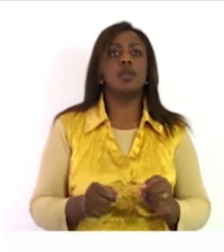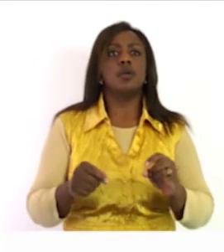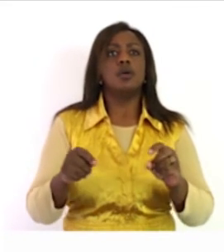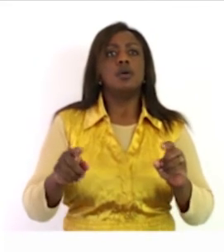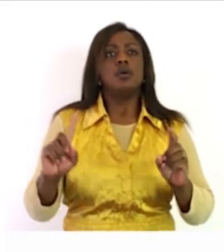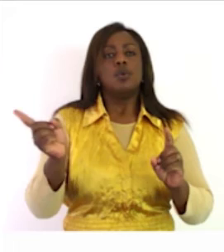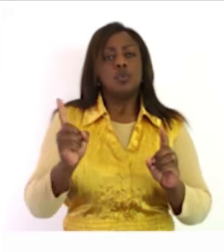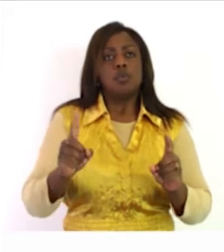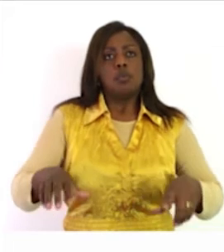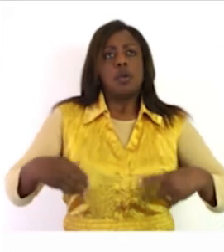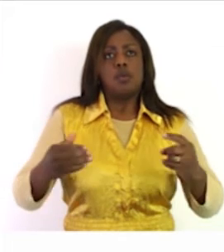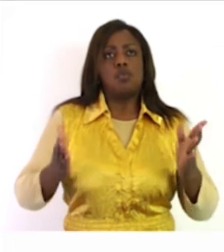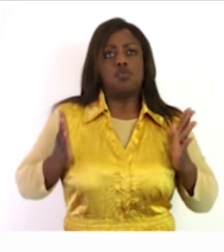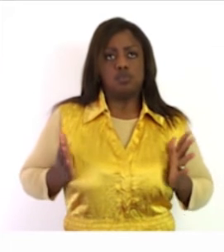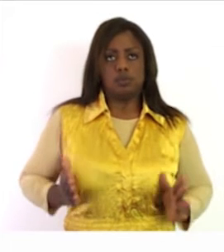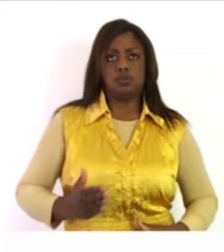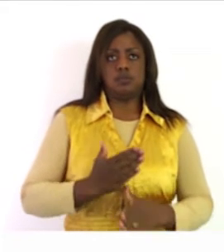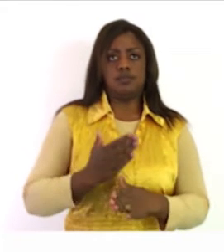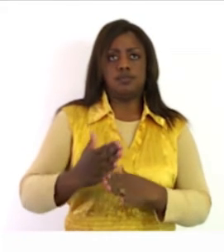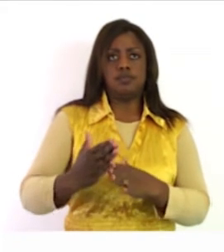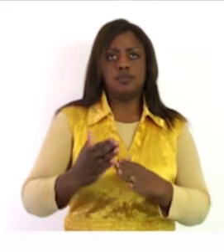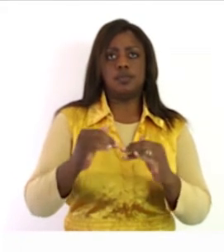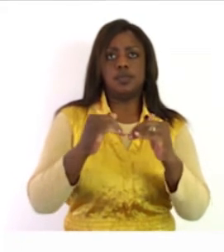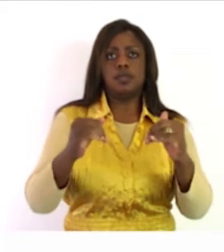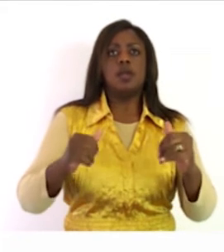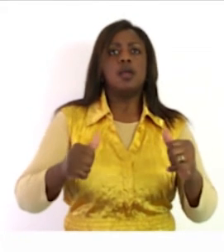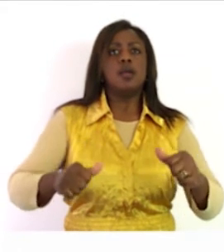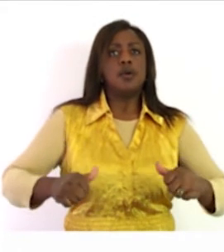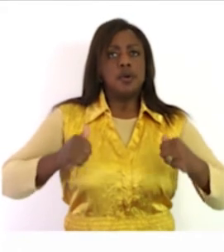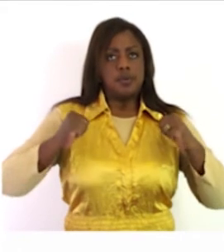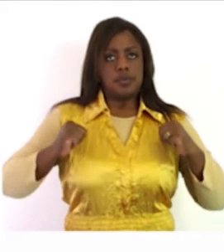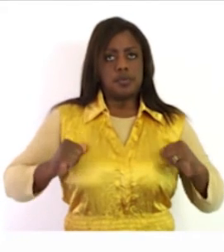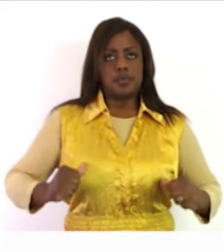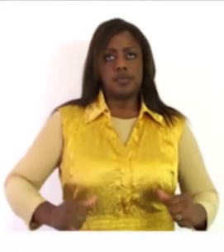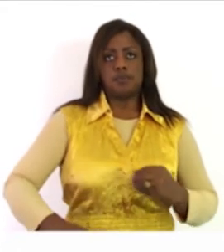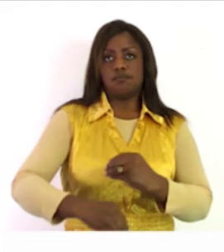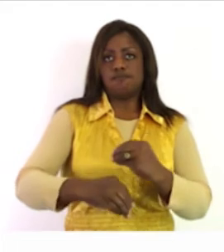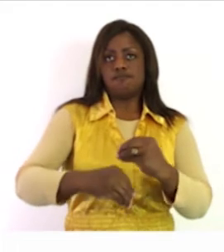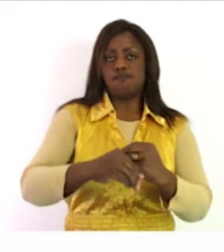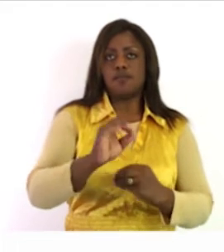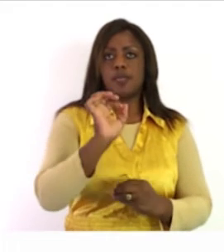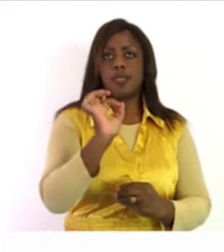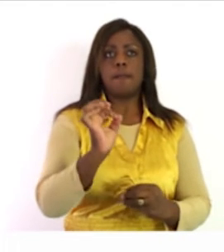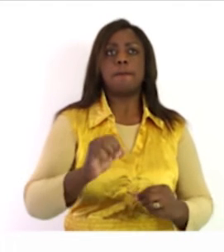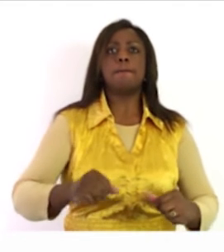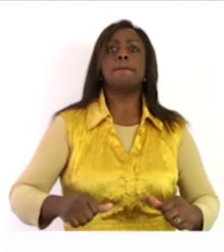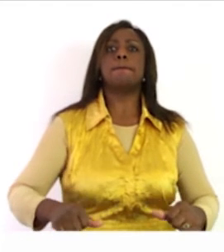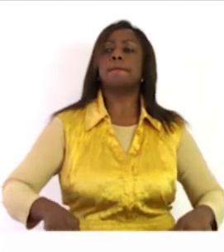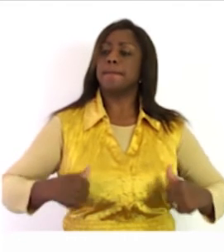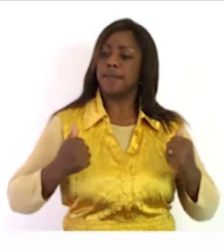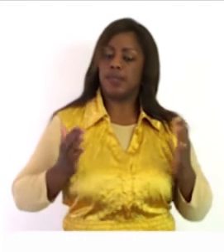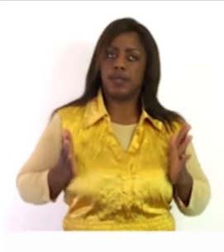or acceptable in quality or quantity. So now the next is we are stating how